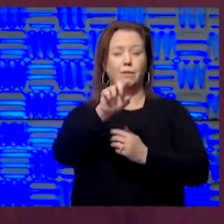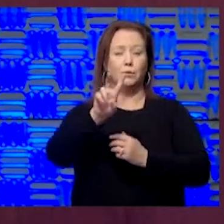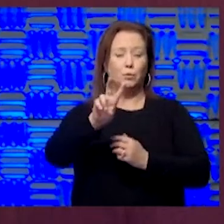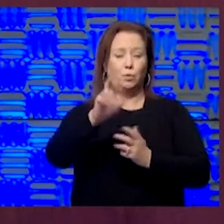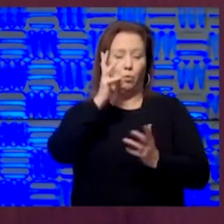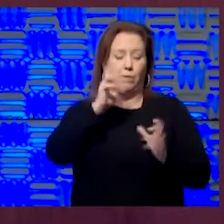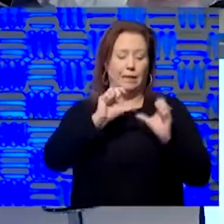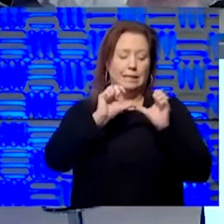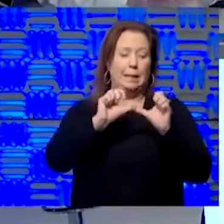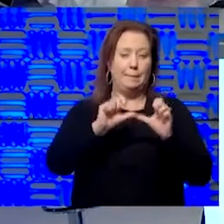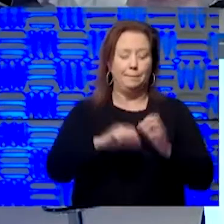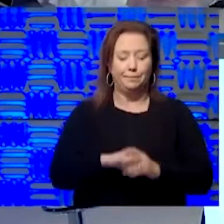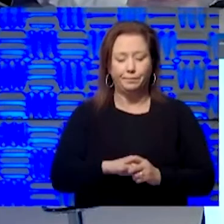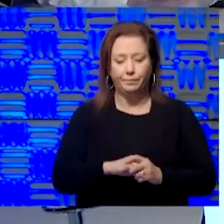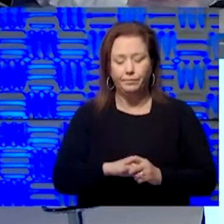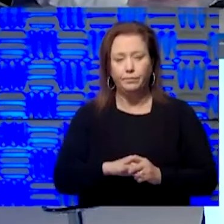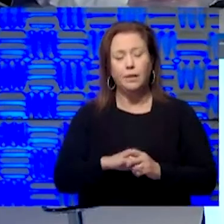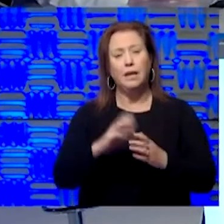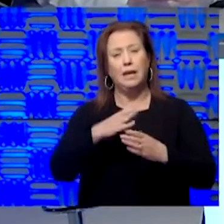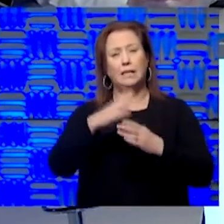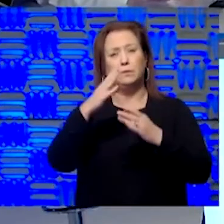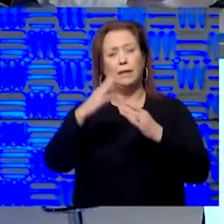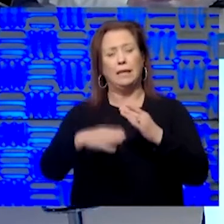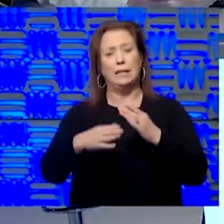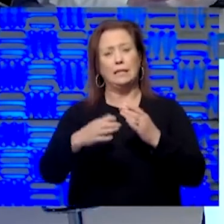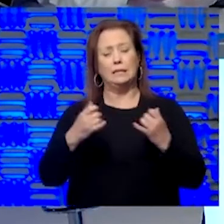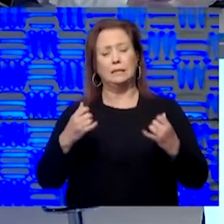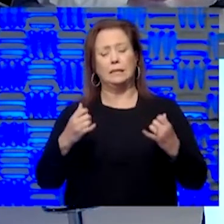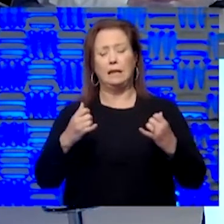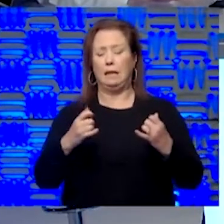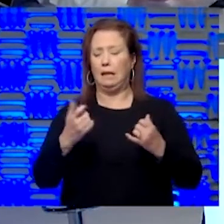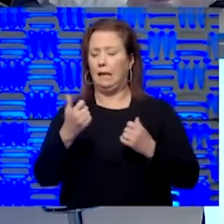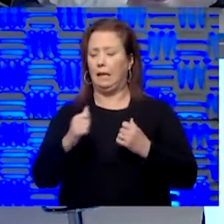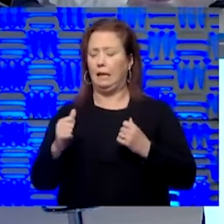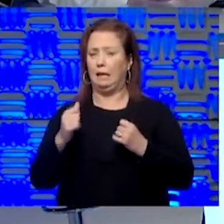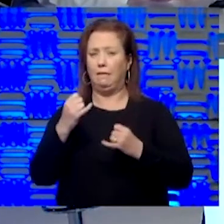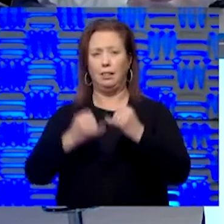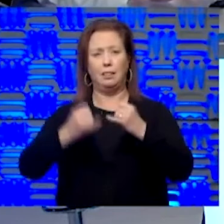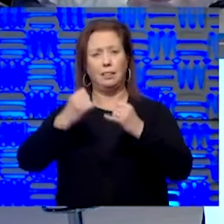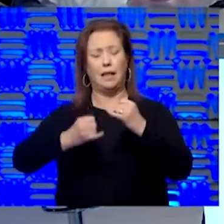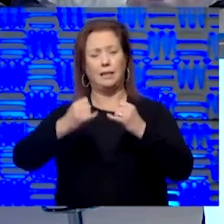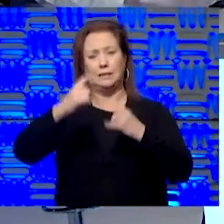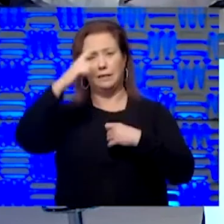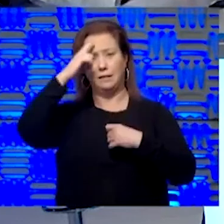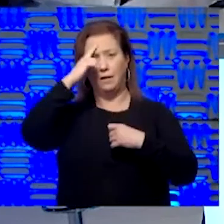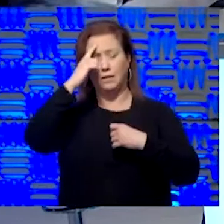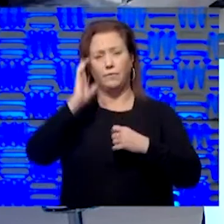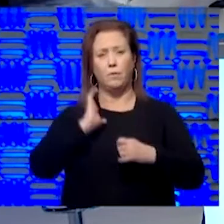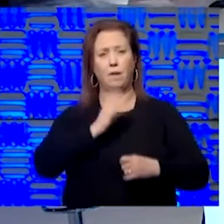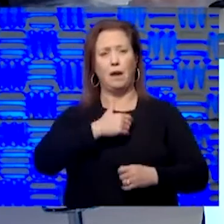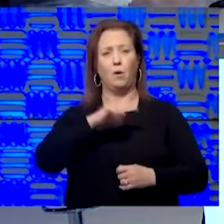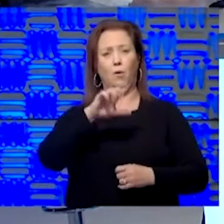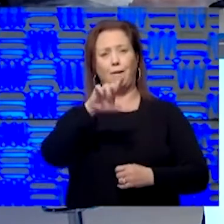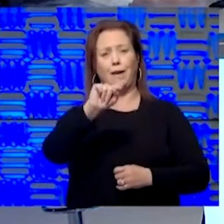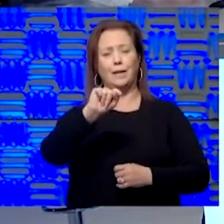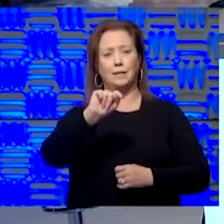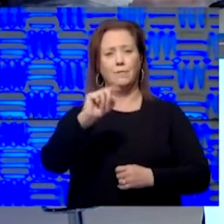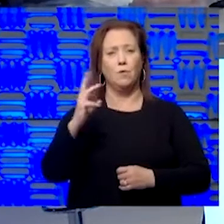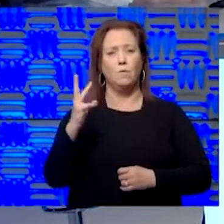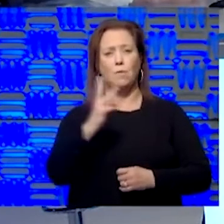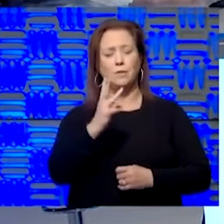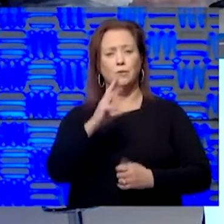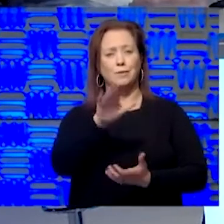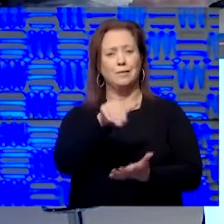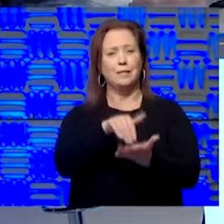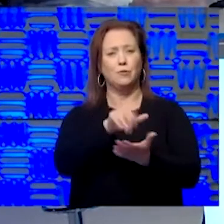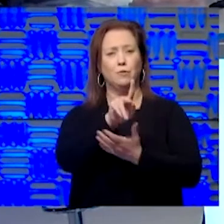SARS-CoV-2. So as we wrap up today, any final thoughts from our guests from Western and Central Kansas?